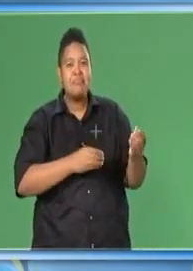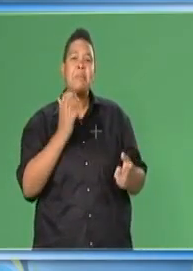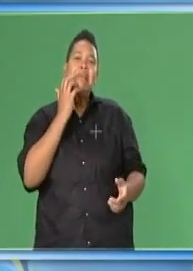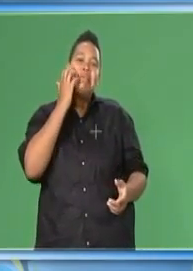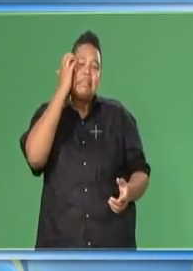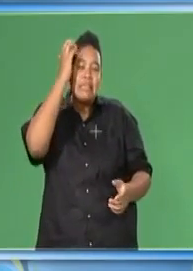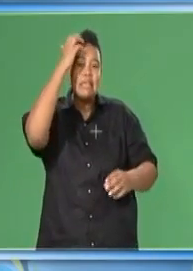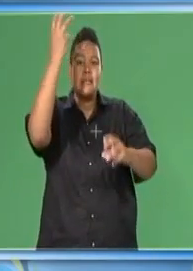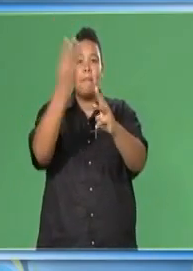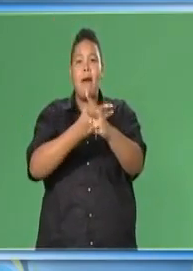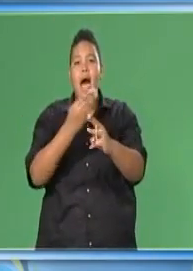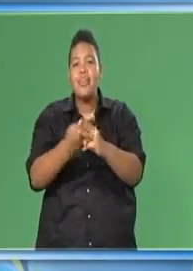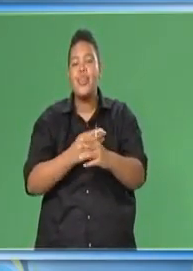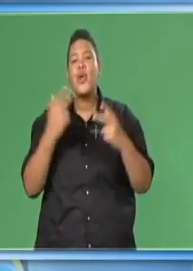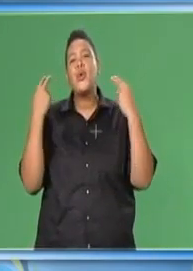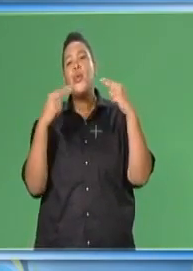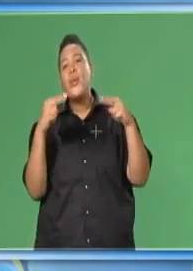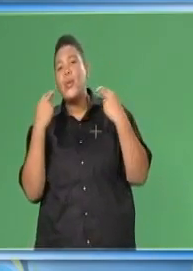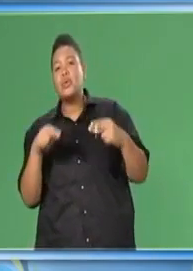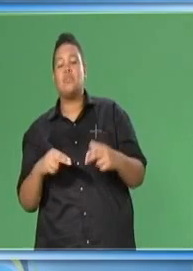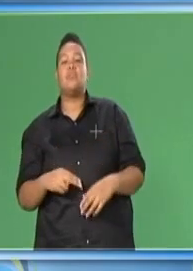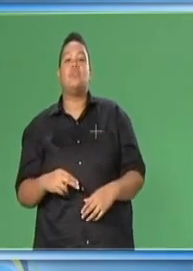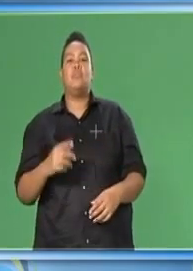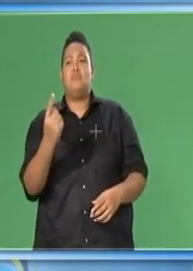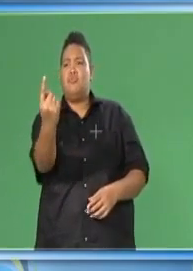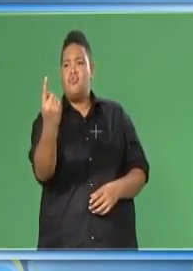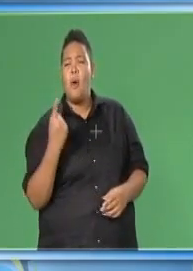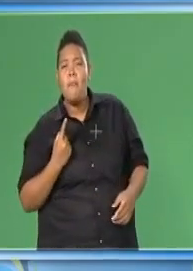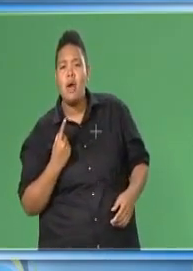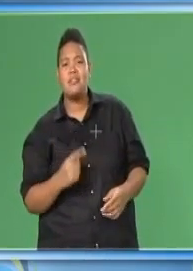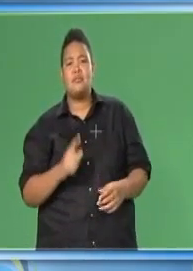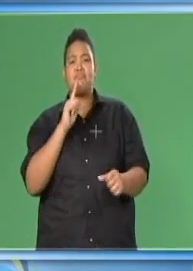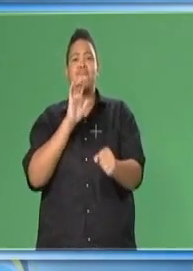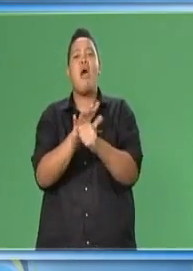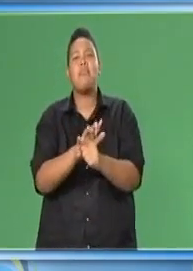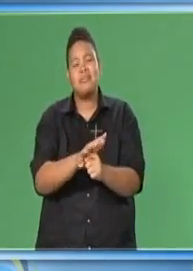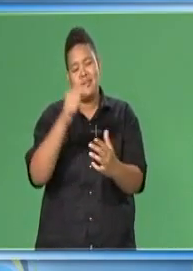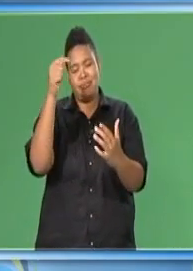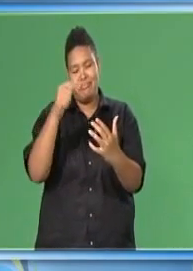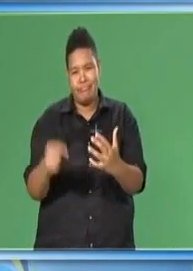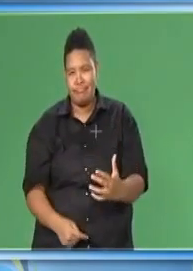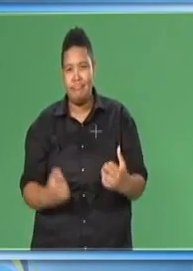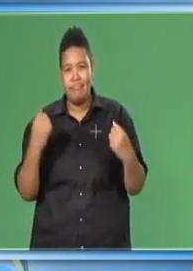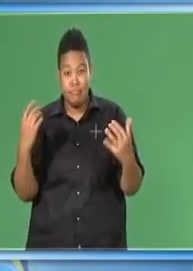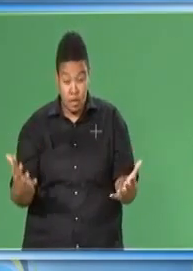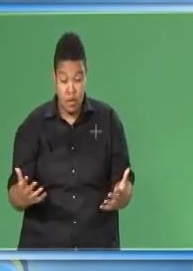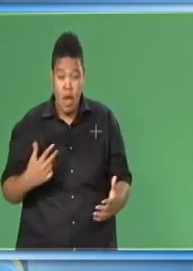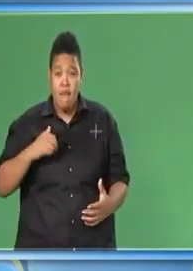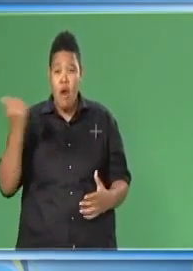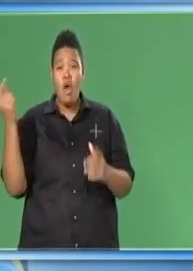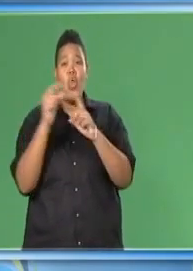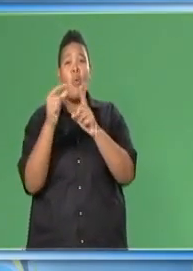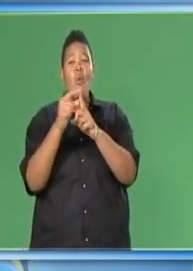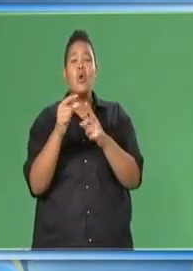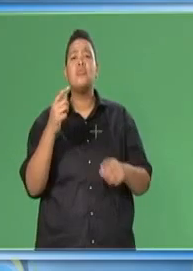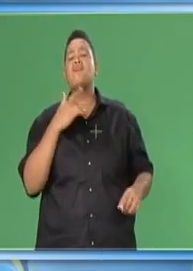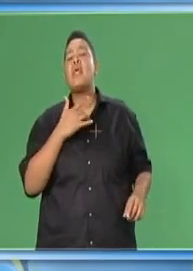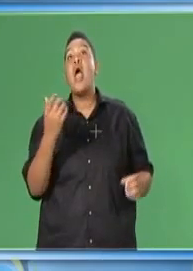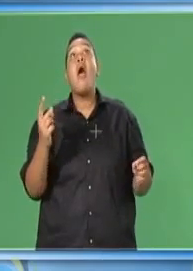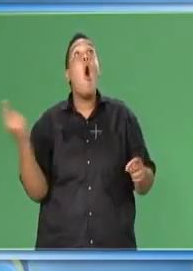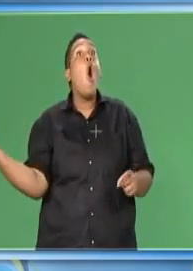be, could be, should have been, and any other form ending in be or been. In addition to the verb